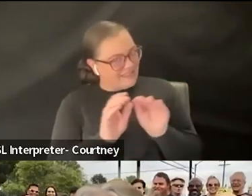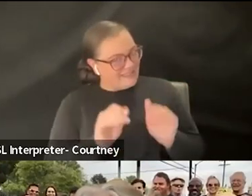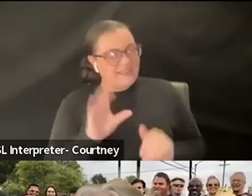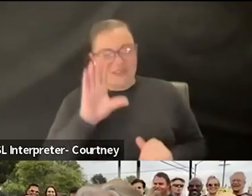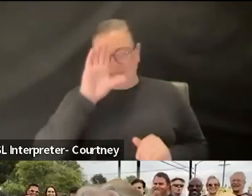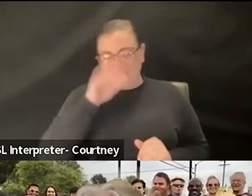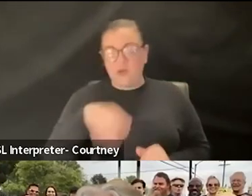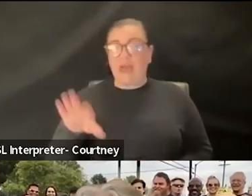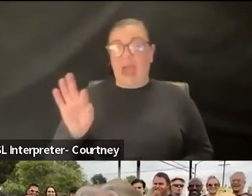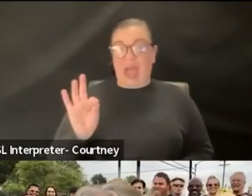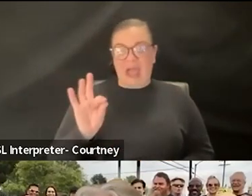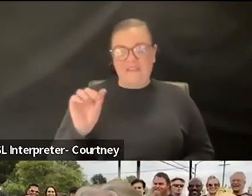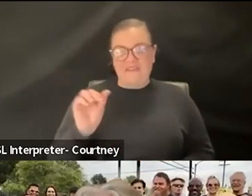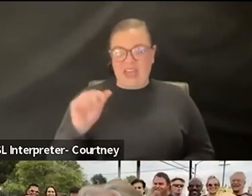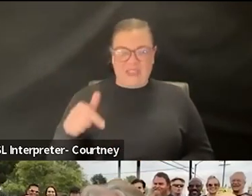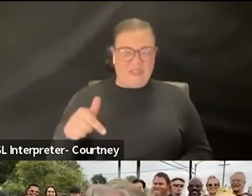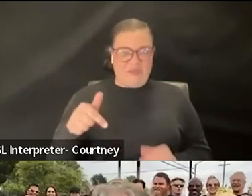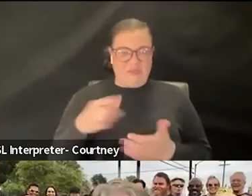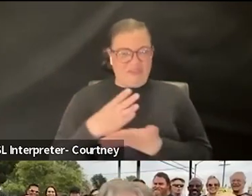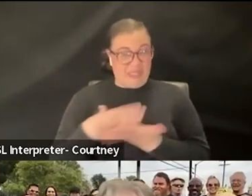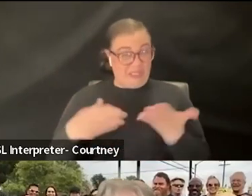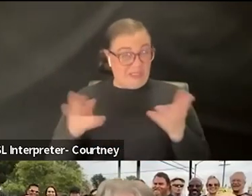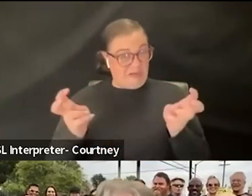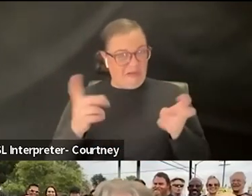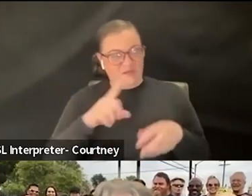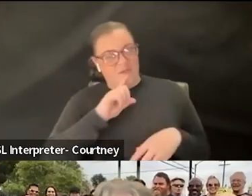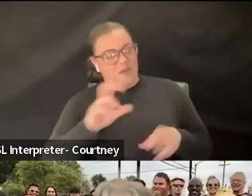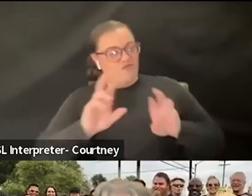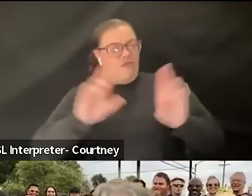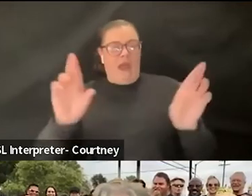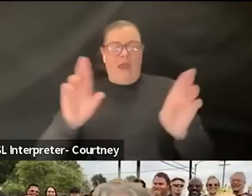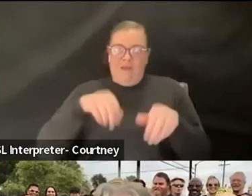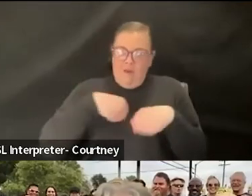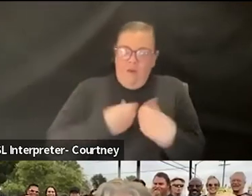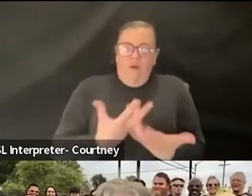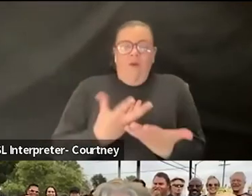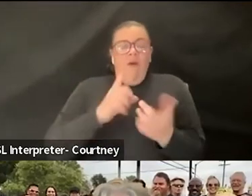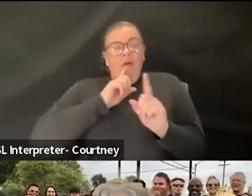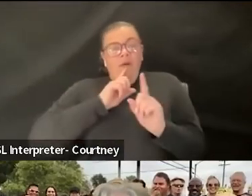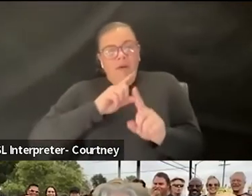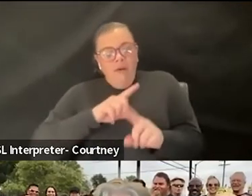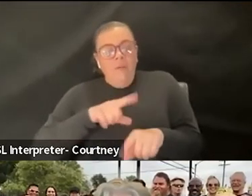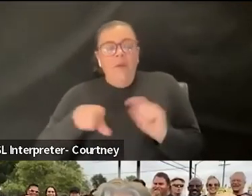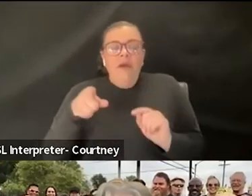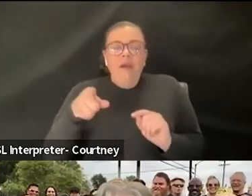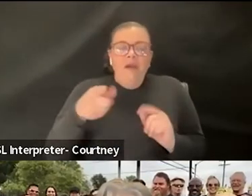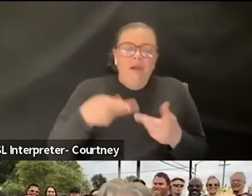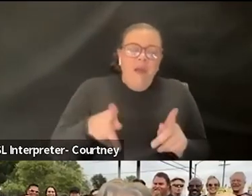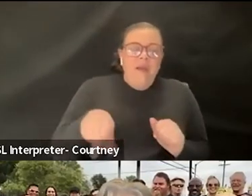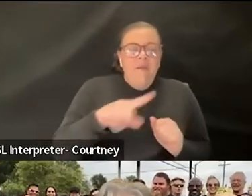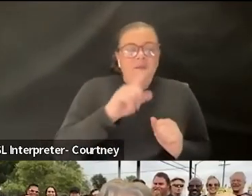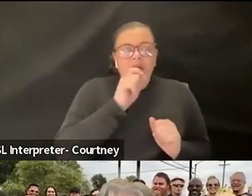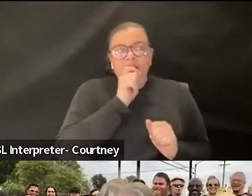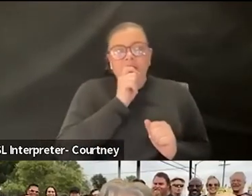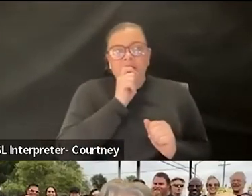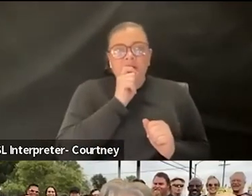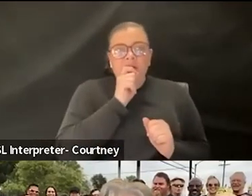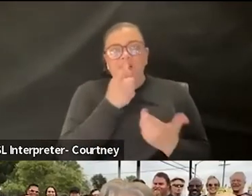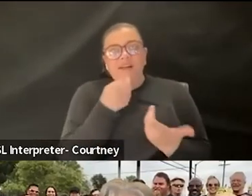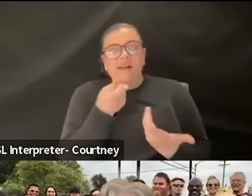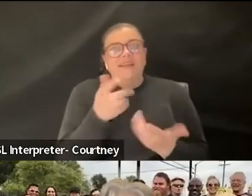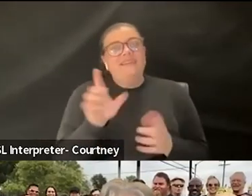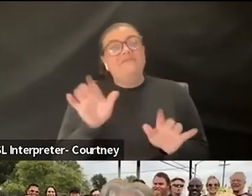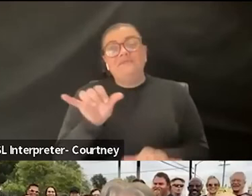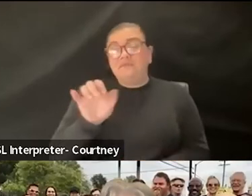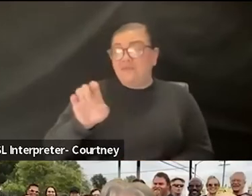section, you know, have those answers for people. But let them voice, like Ellen was saying, let them speak, let